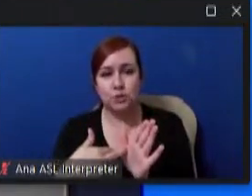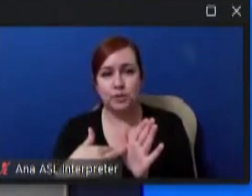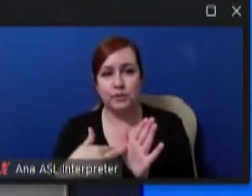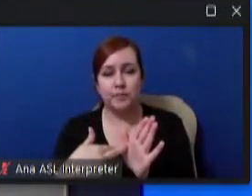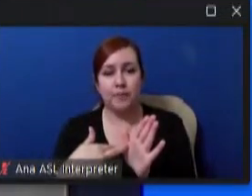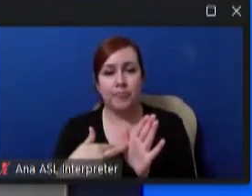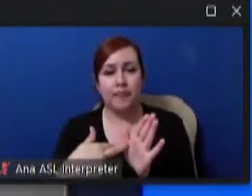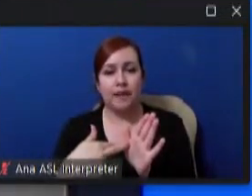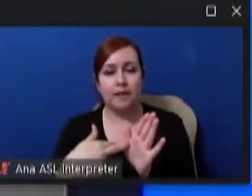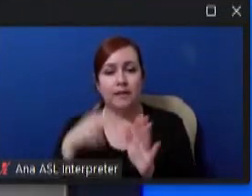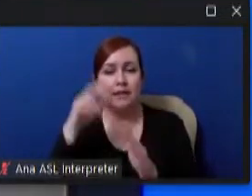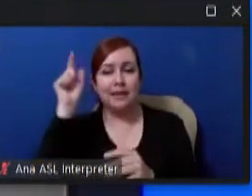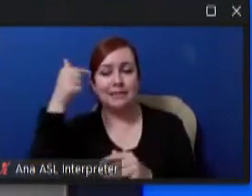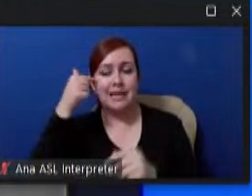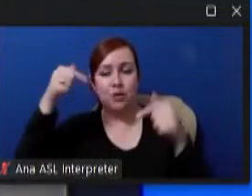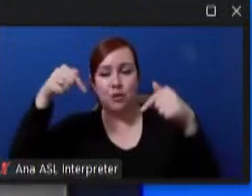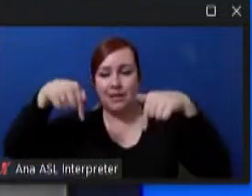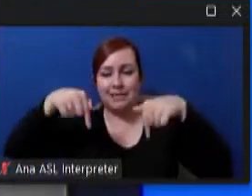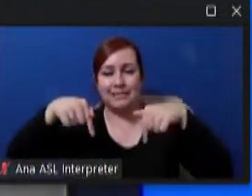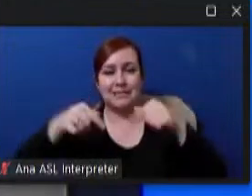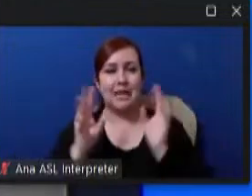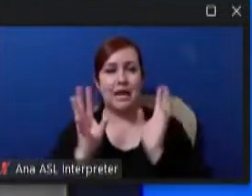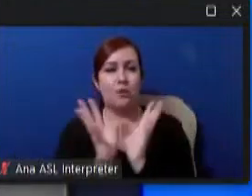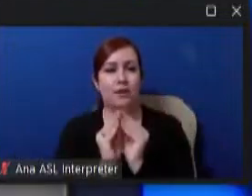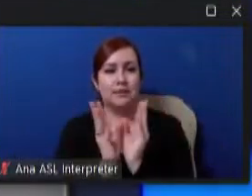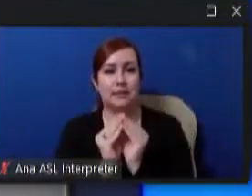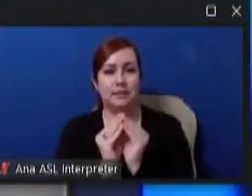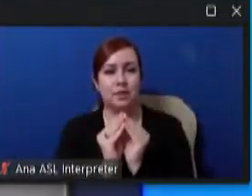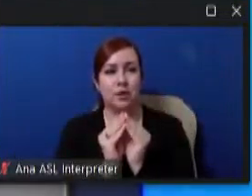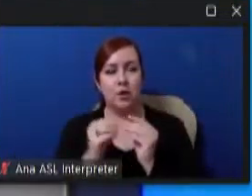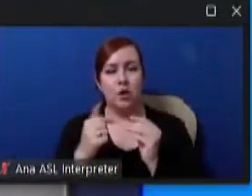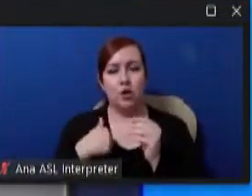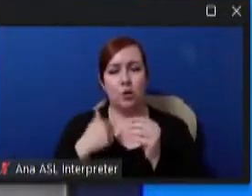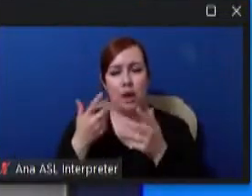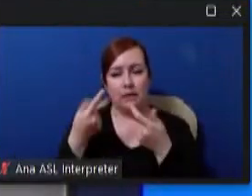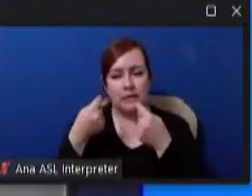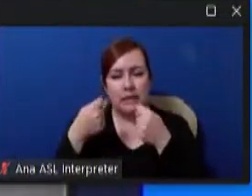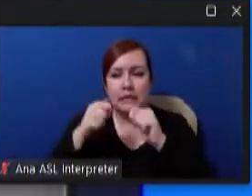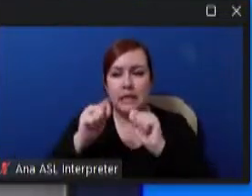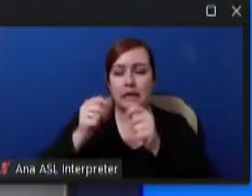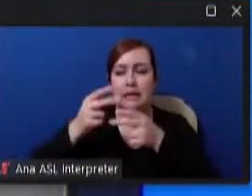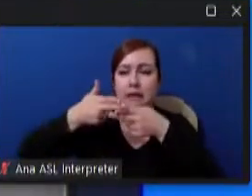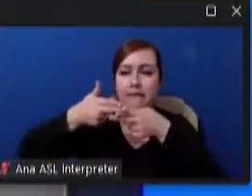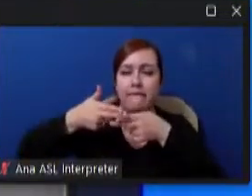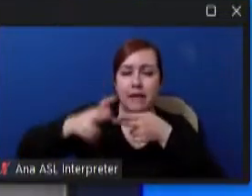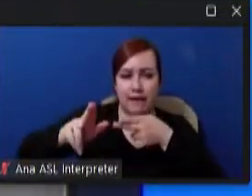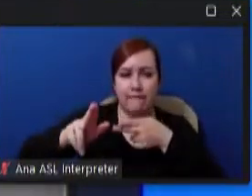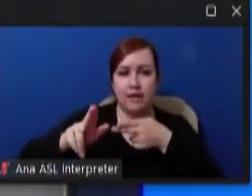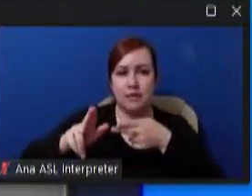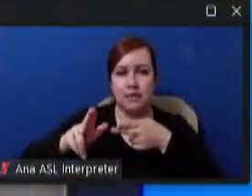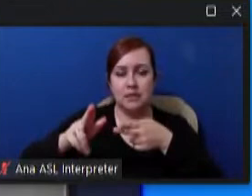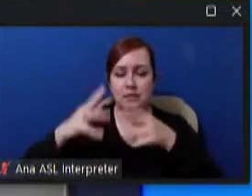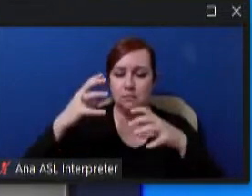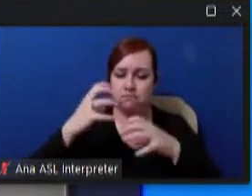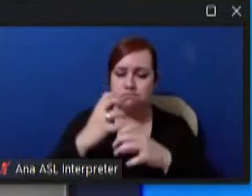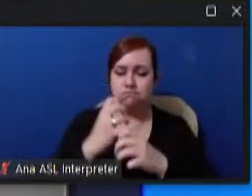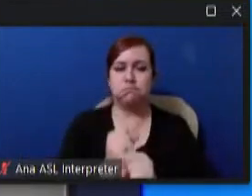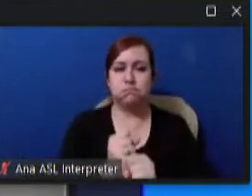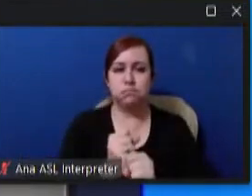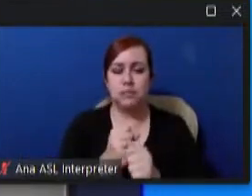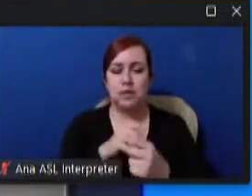the illustrious delegation in representation of the state. I will seek to be